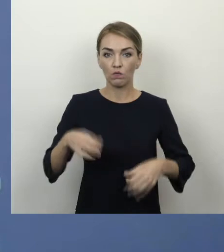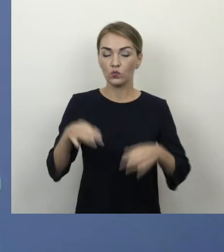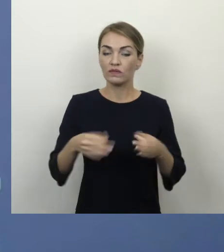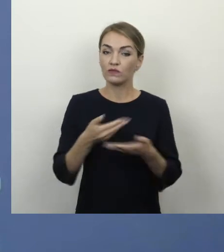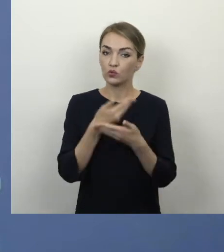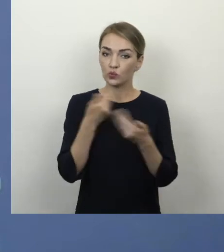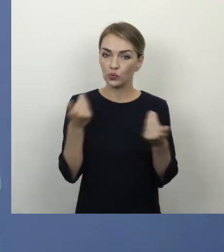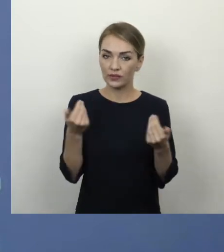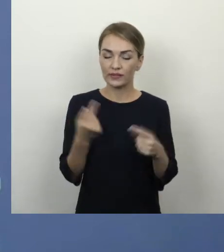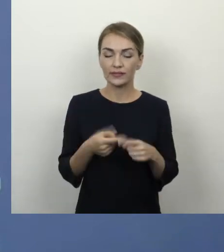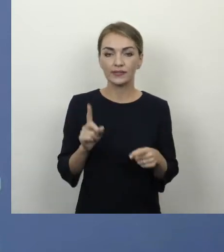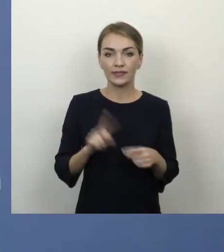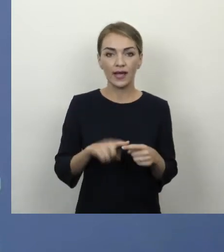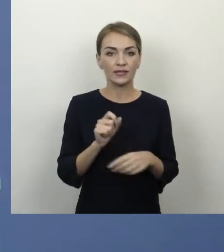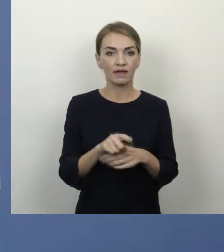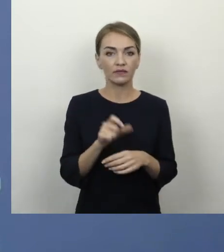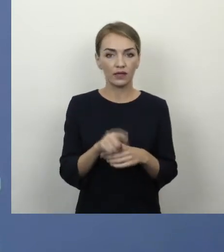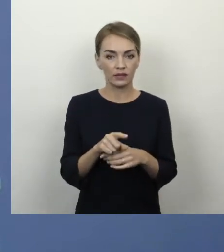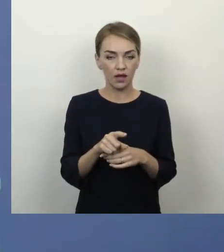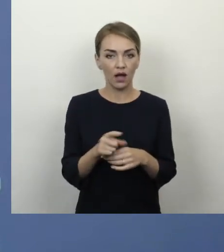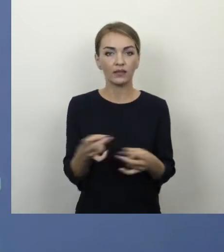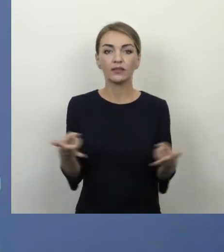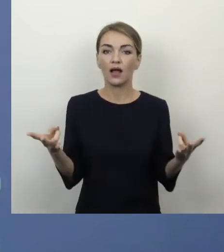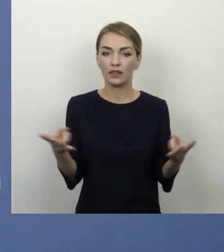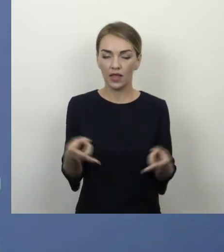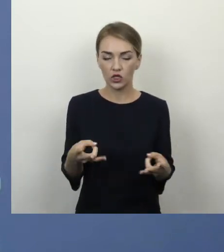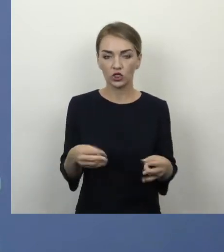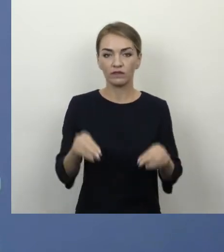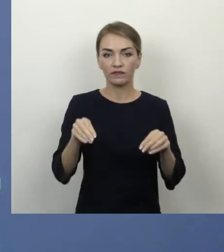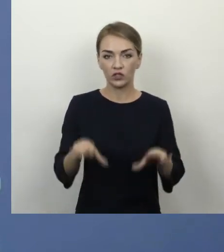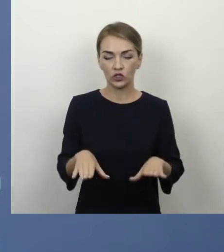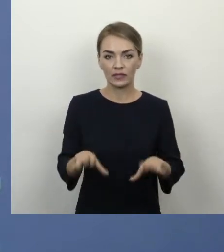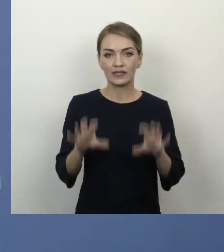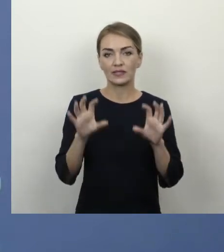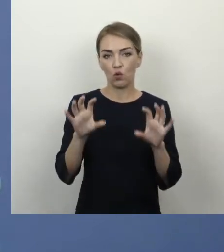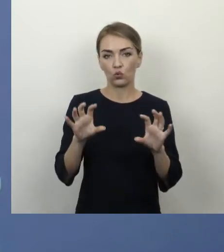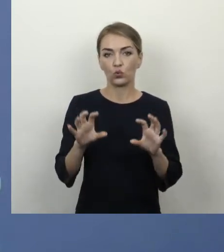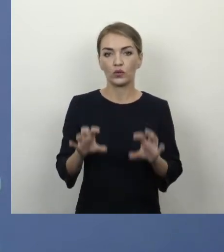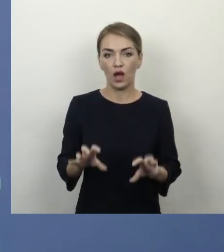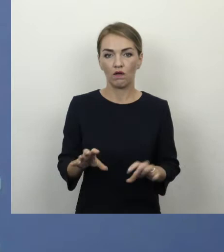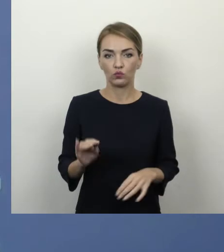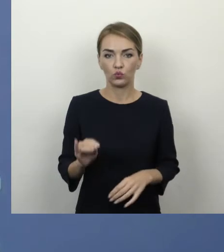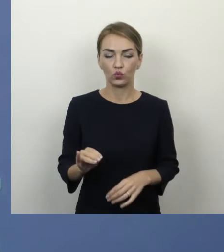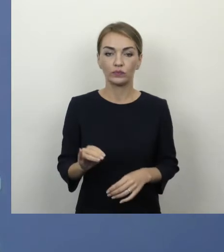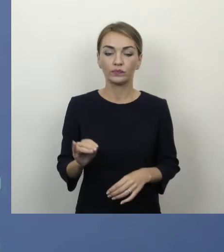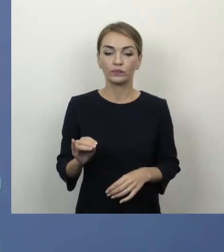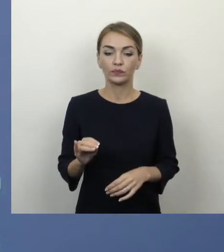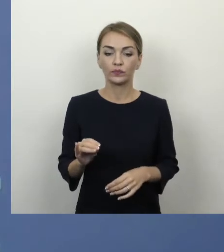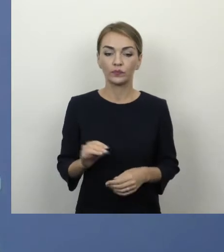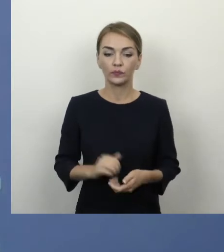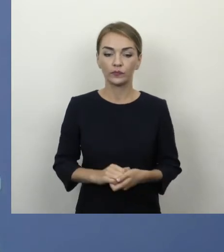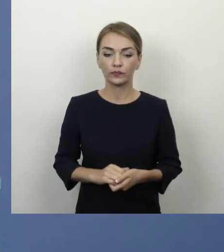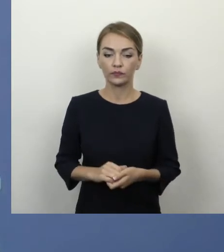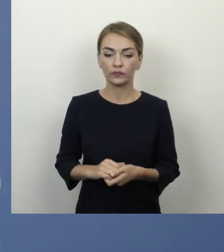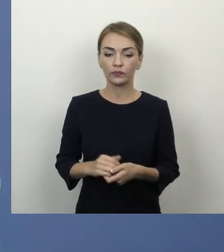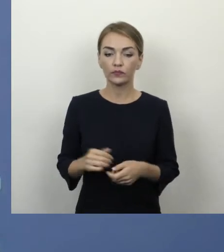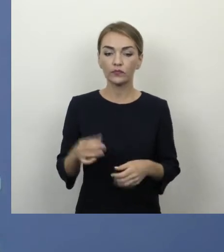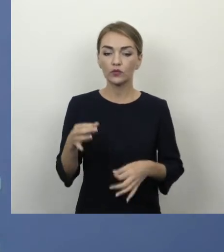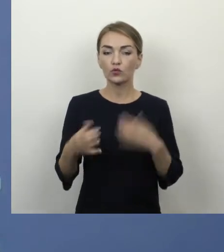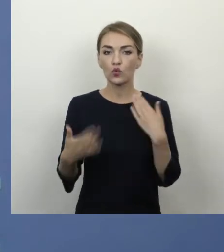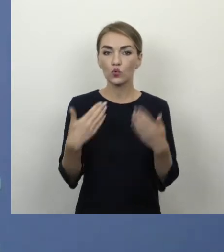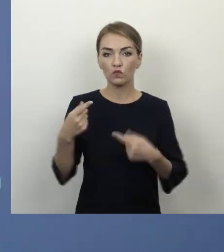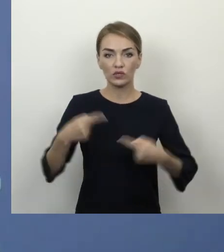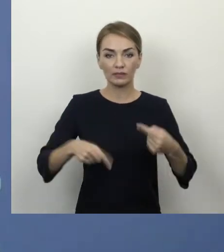criteria to prove the abuse of such rights. And this is a matter which still needs to be resolved by